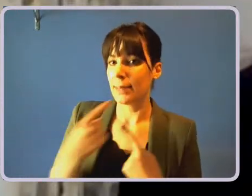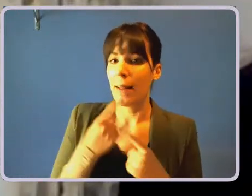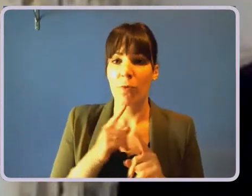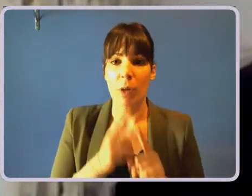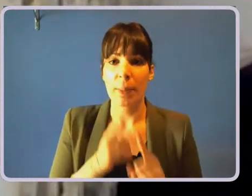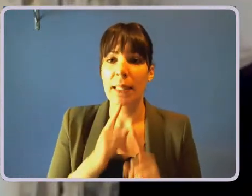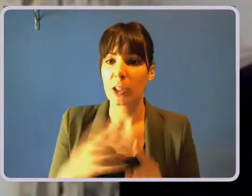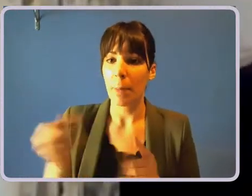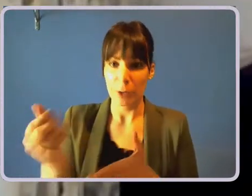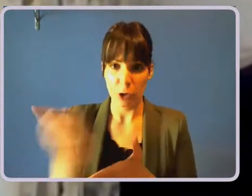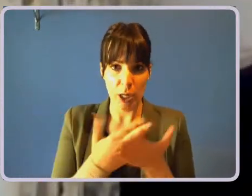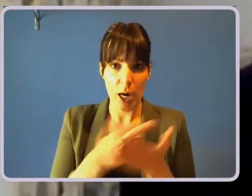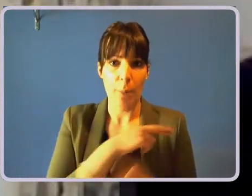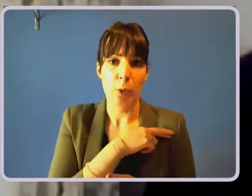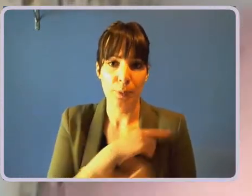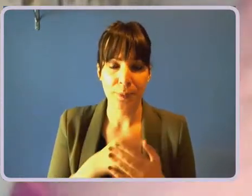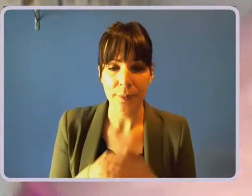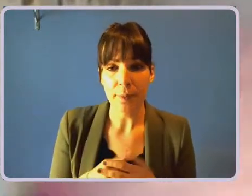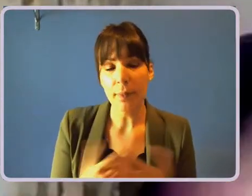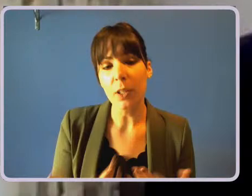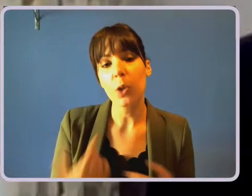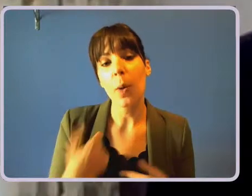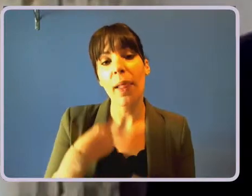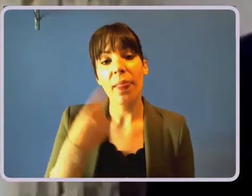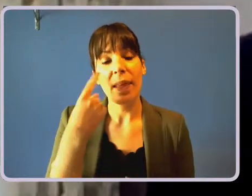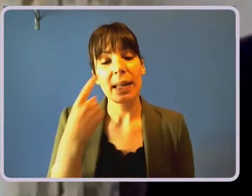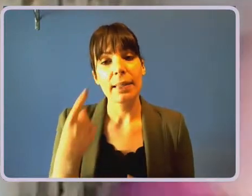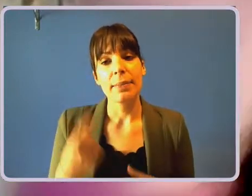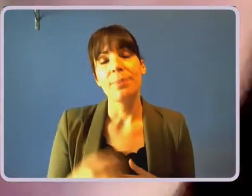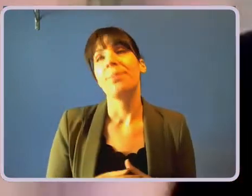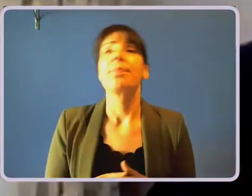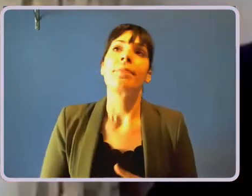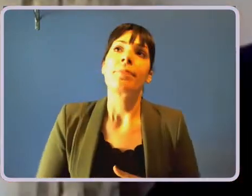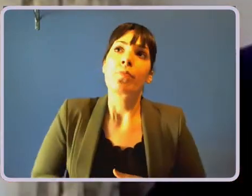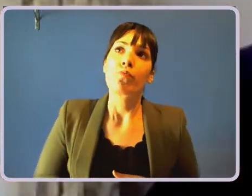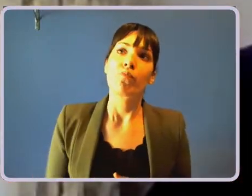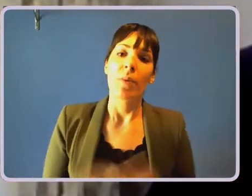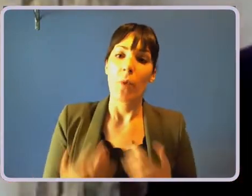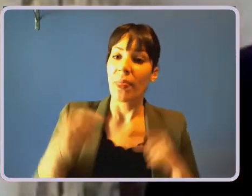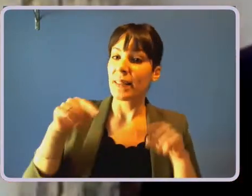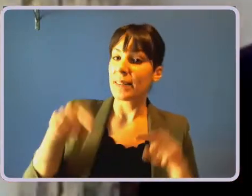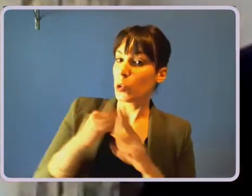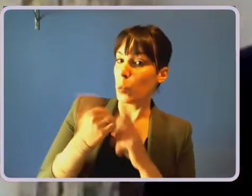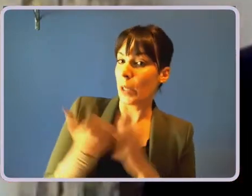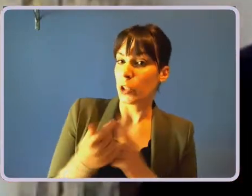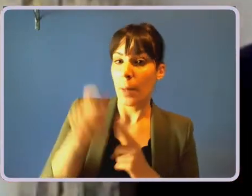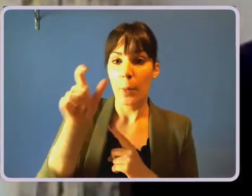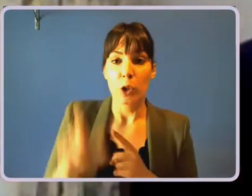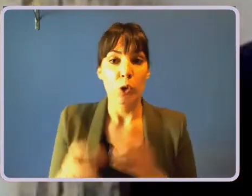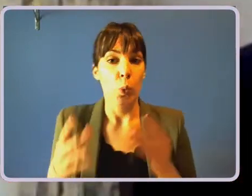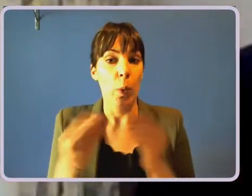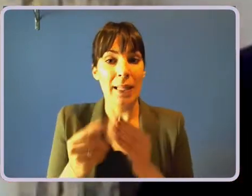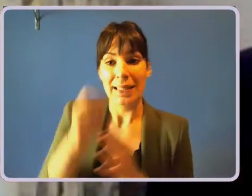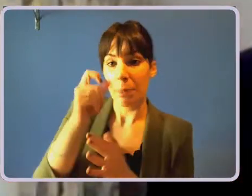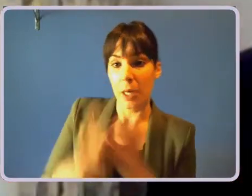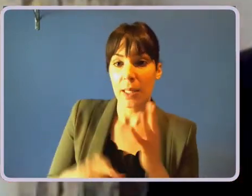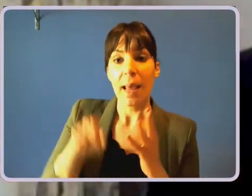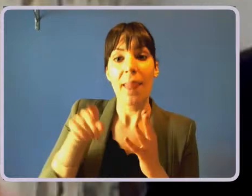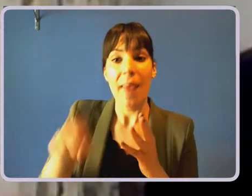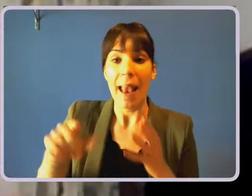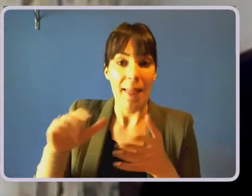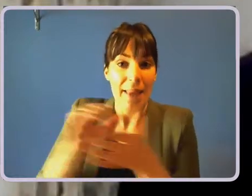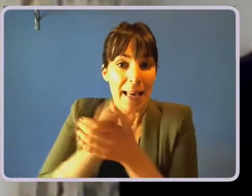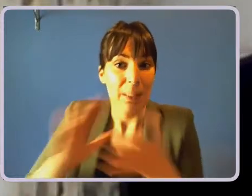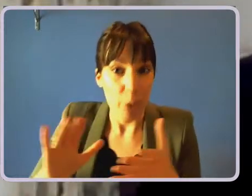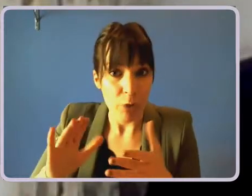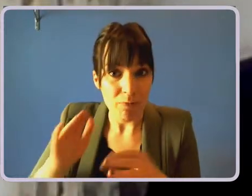would say the shared responsibility is that a person with a disability is the expert in their lives, in